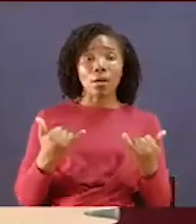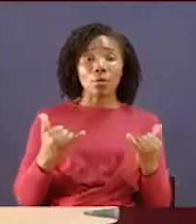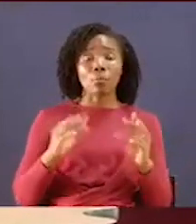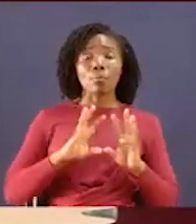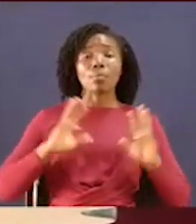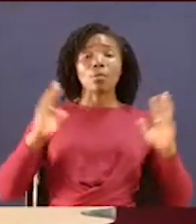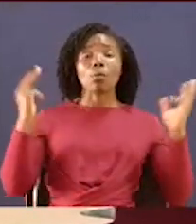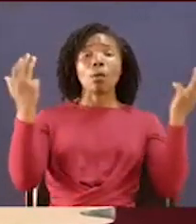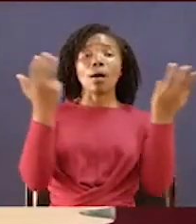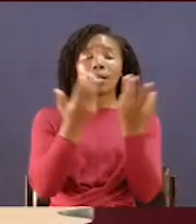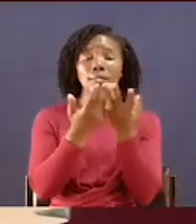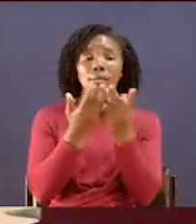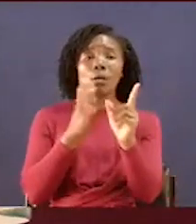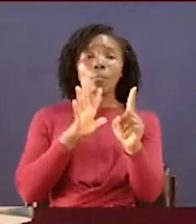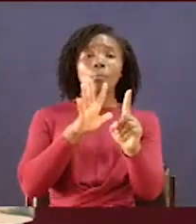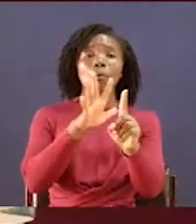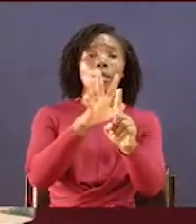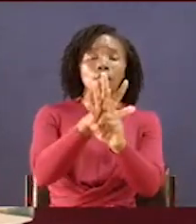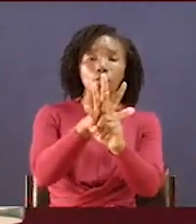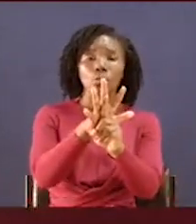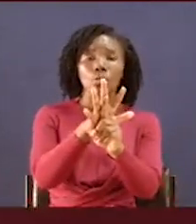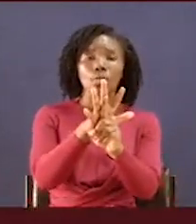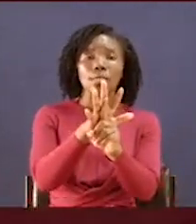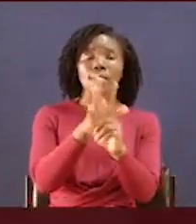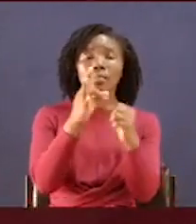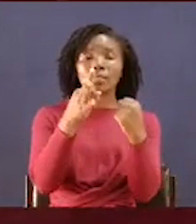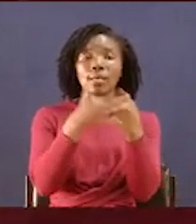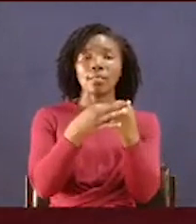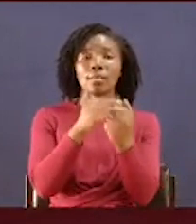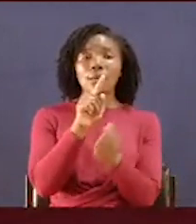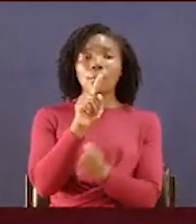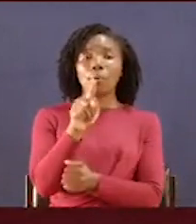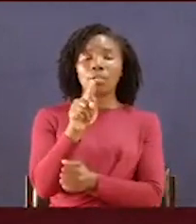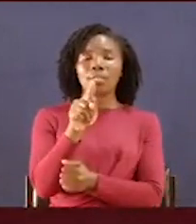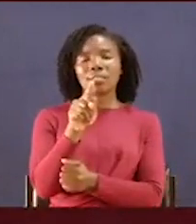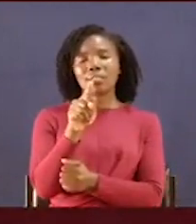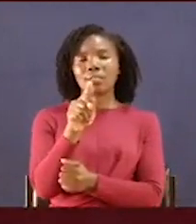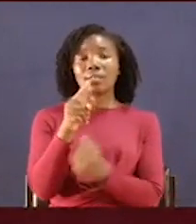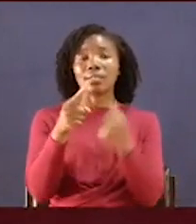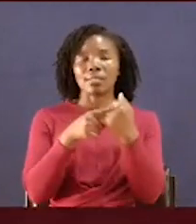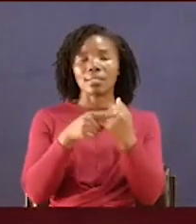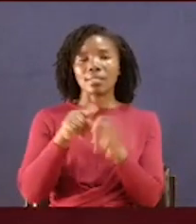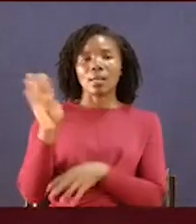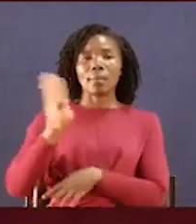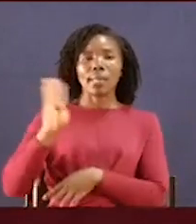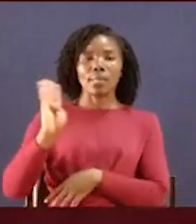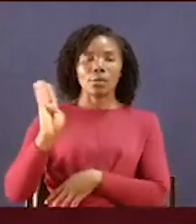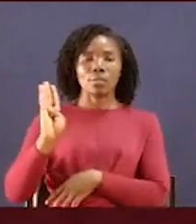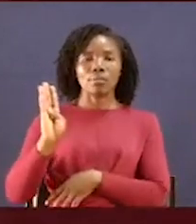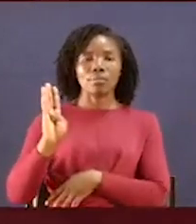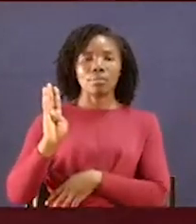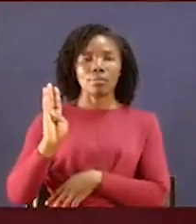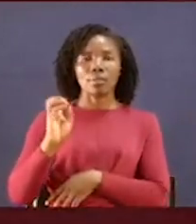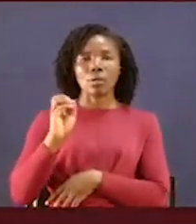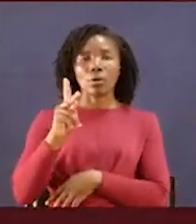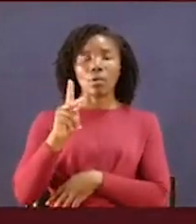population is 8. What? How many are they? 8 point some billion? 8.6? Okay. Do